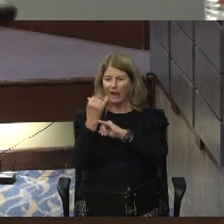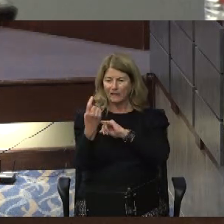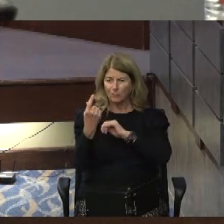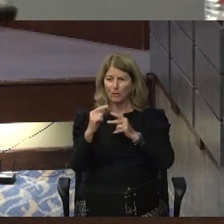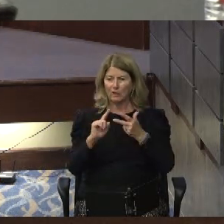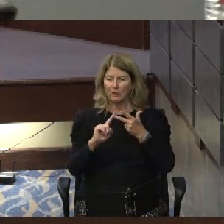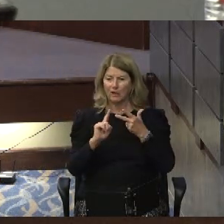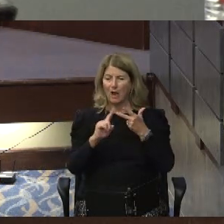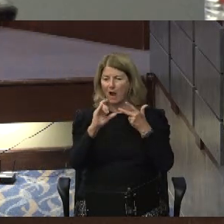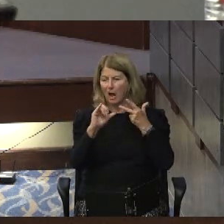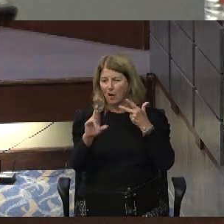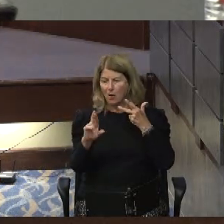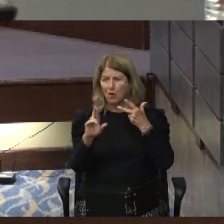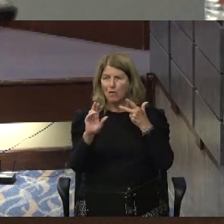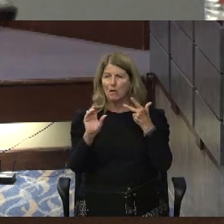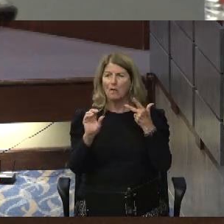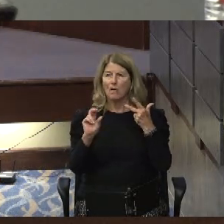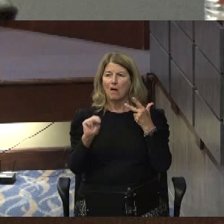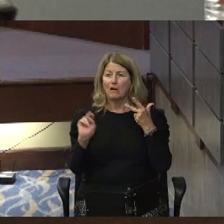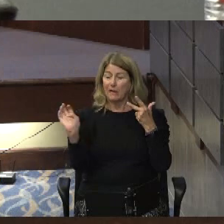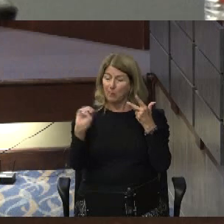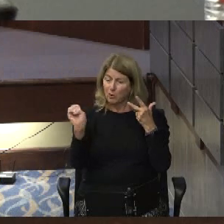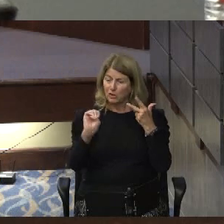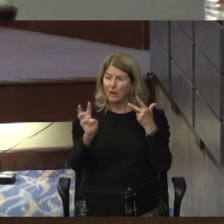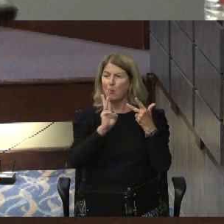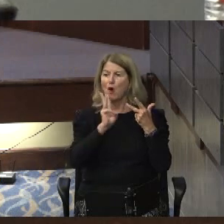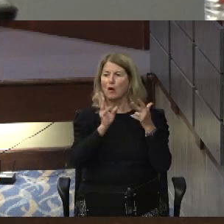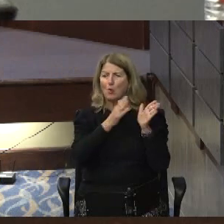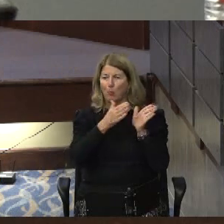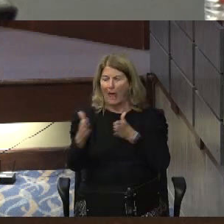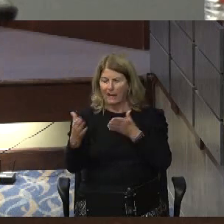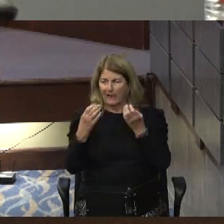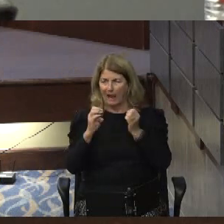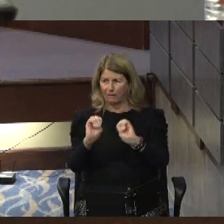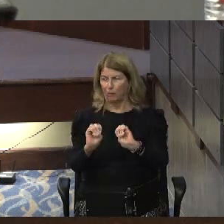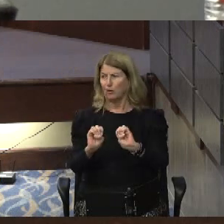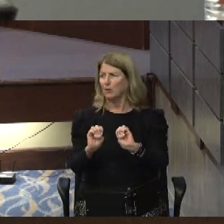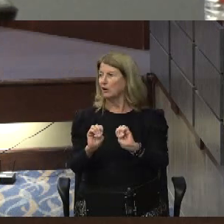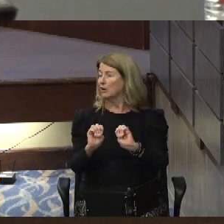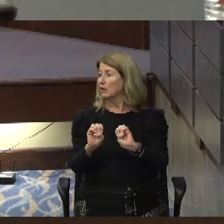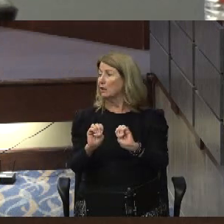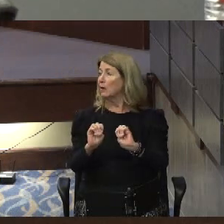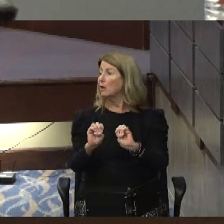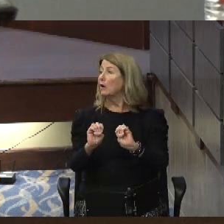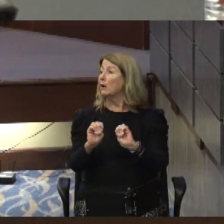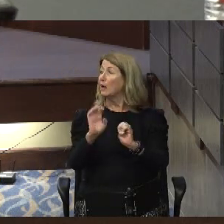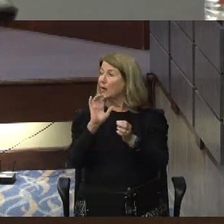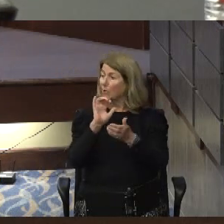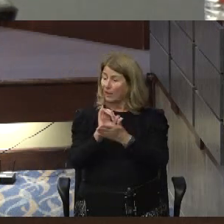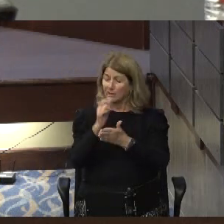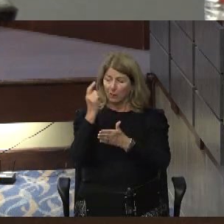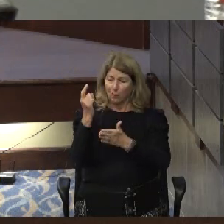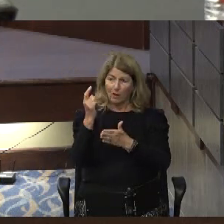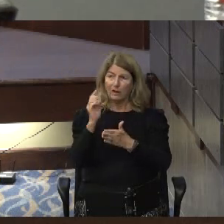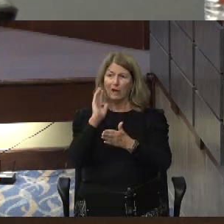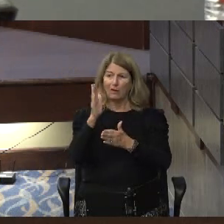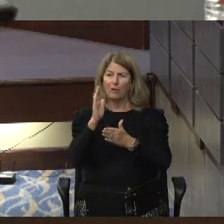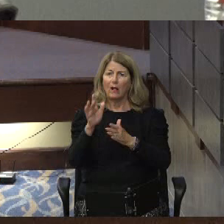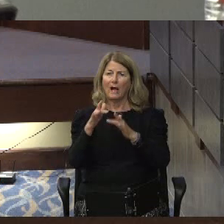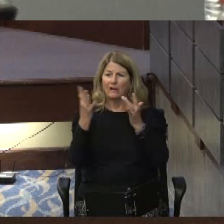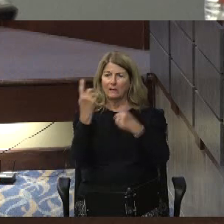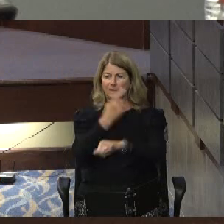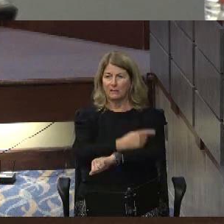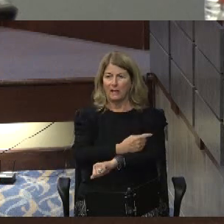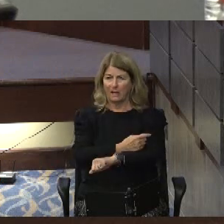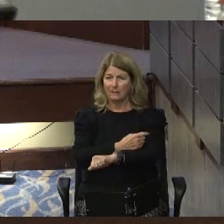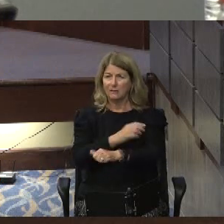an IR on emergency water planning efforts, which is the only one I'll highlight today is IR 160.